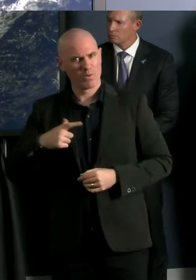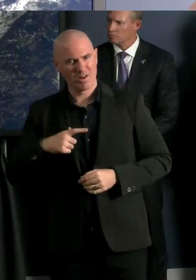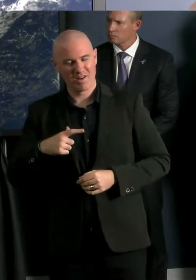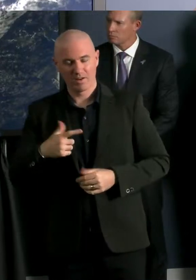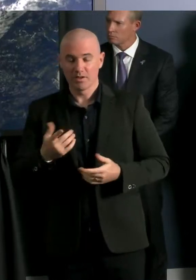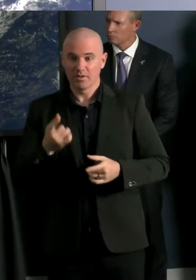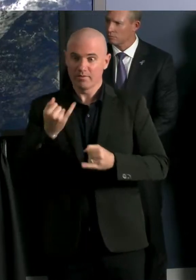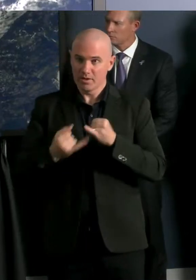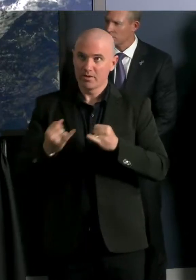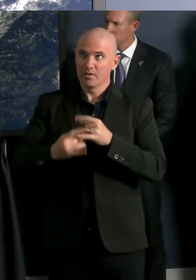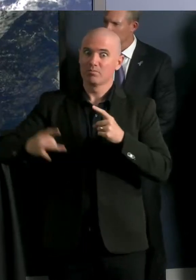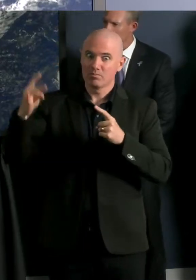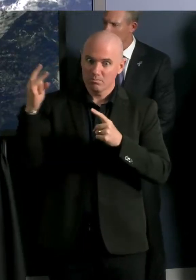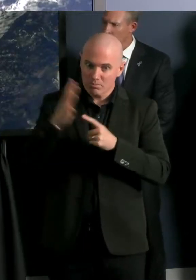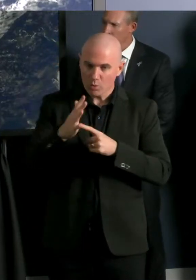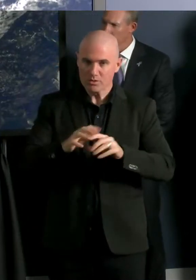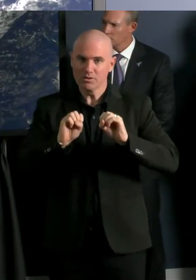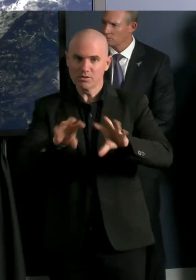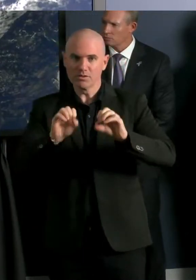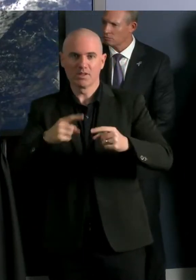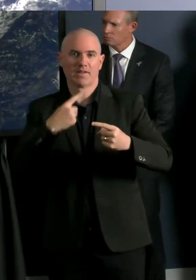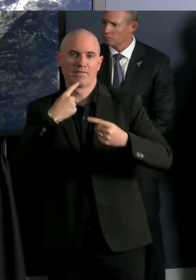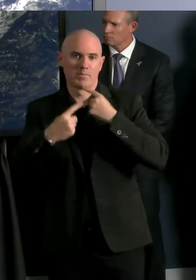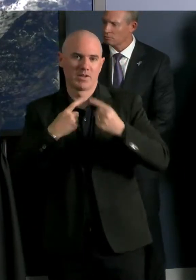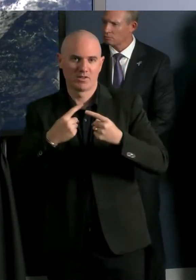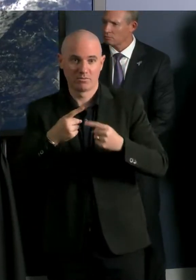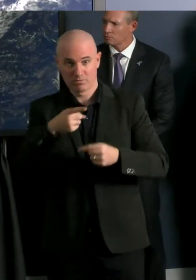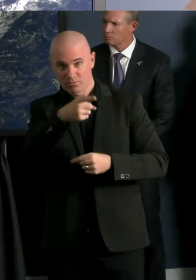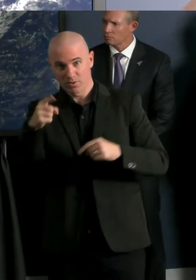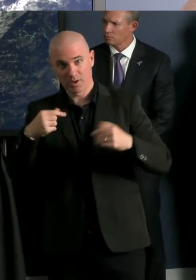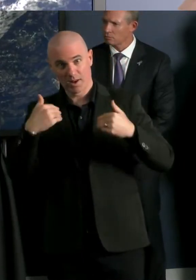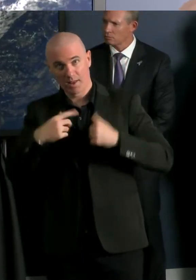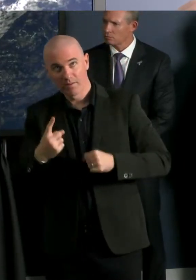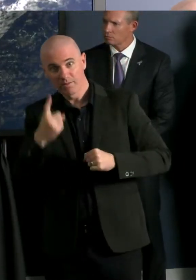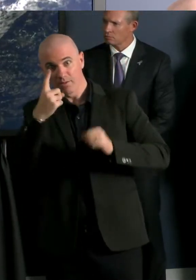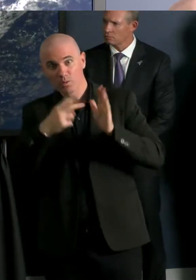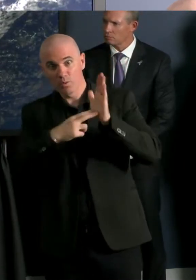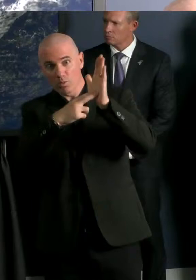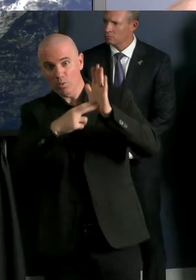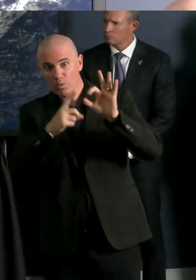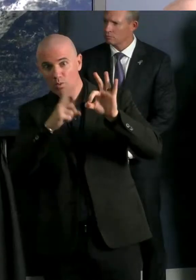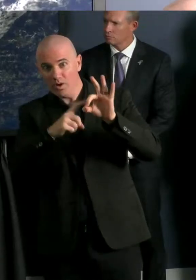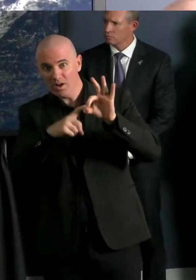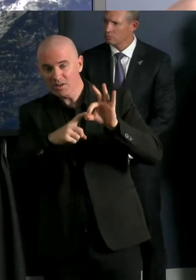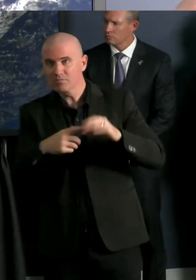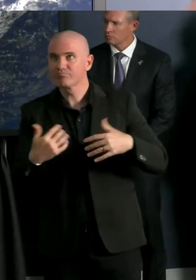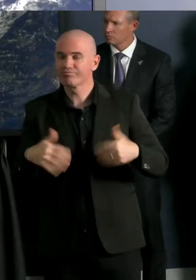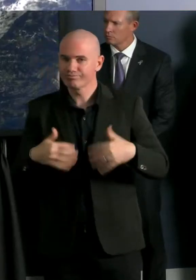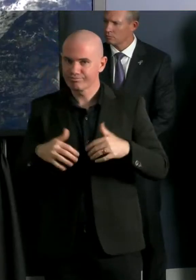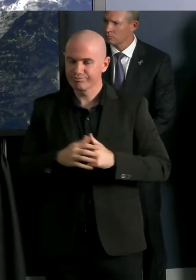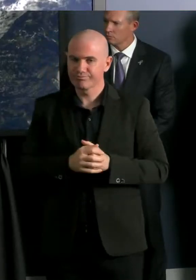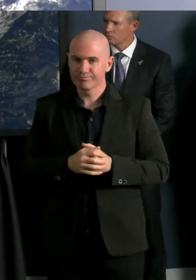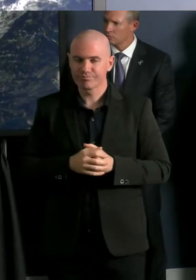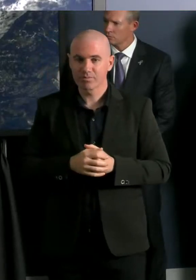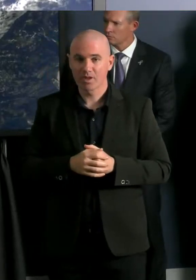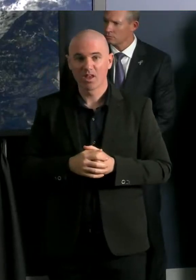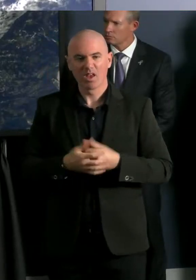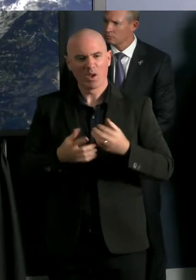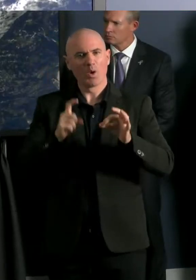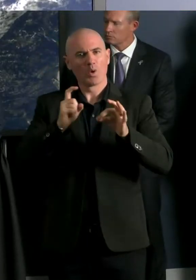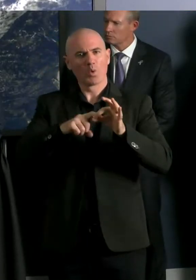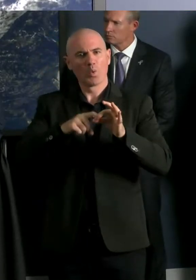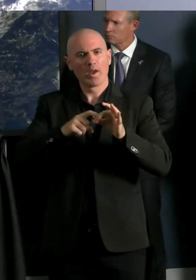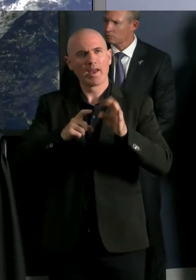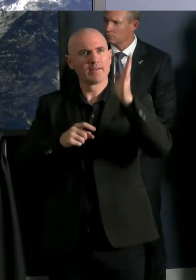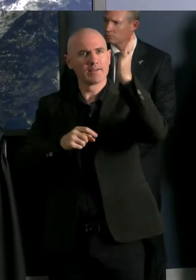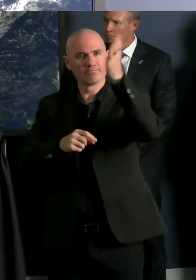to Queenslanders, particularly those Queenslanders in the far north of our state. When a cyclone crosses the Queensland coast, our